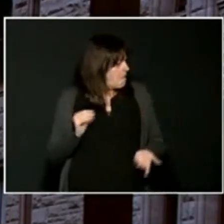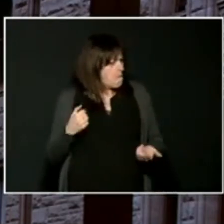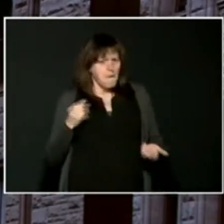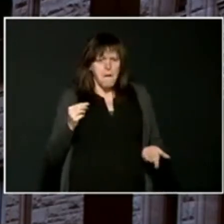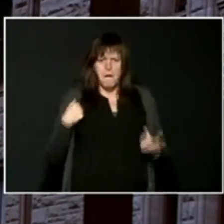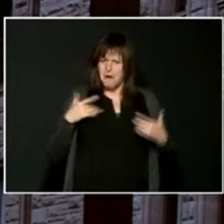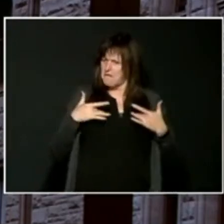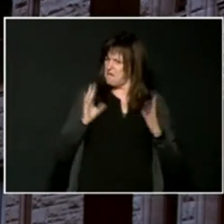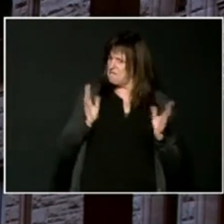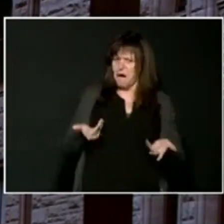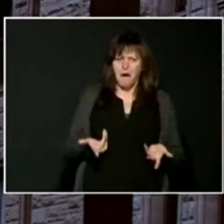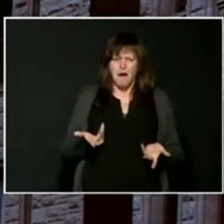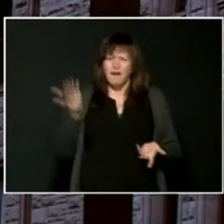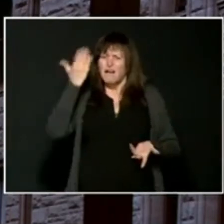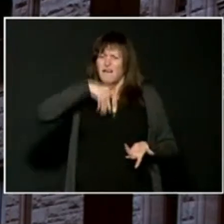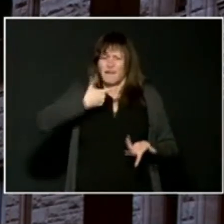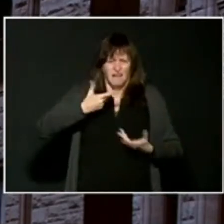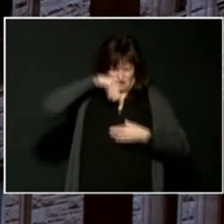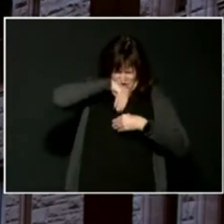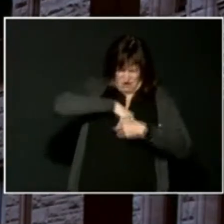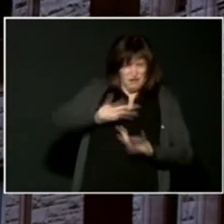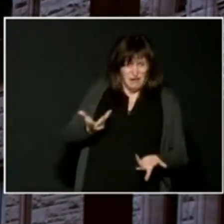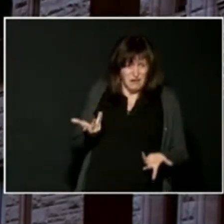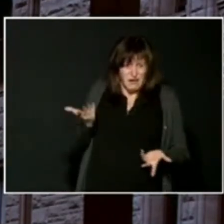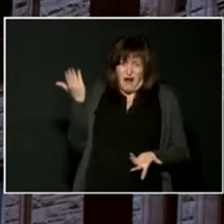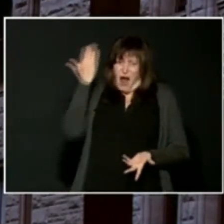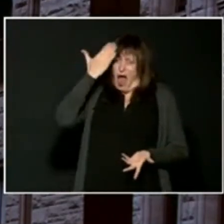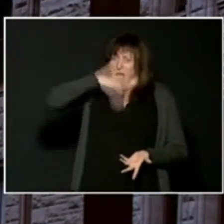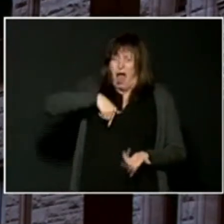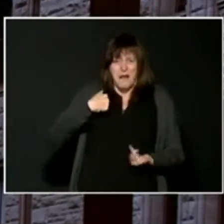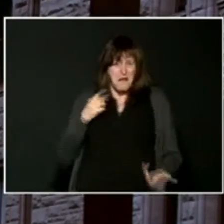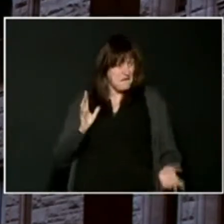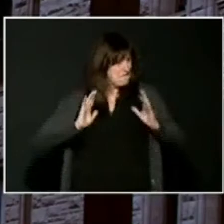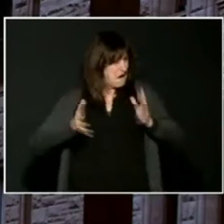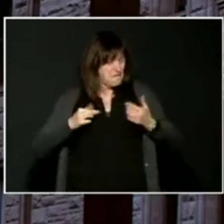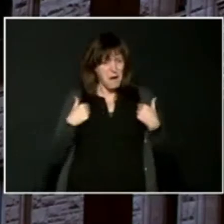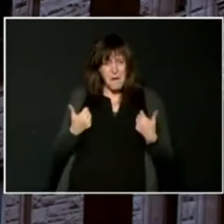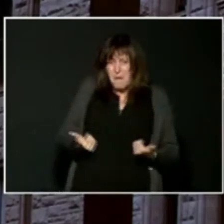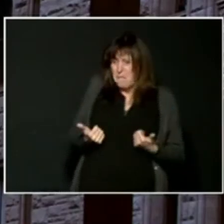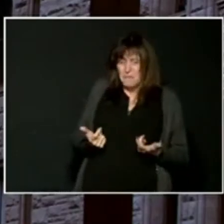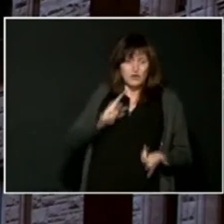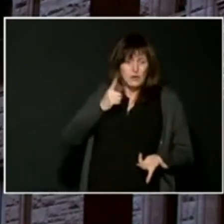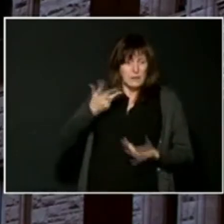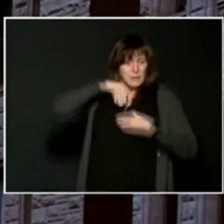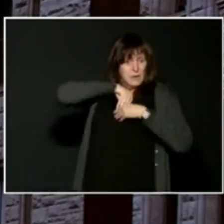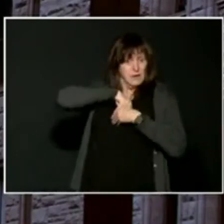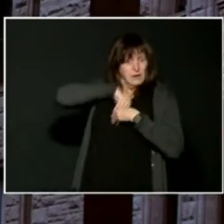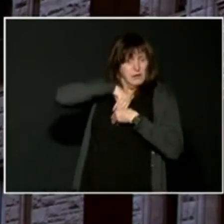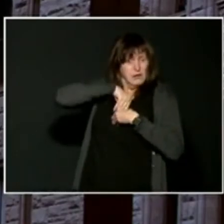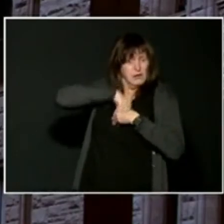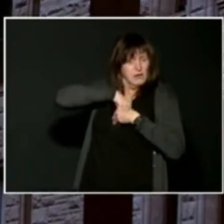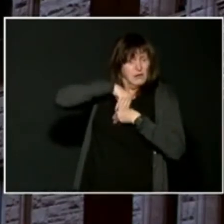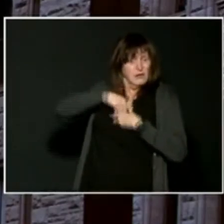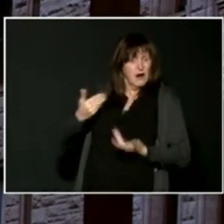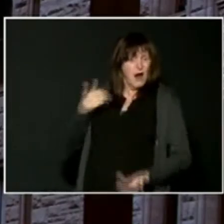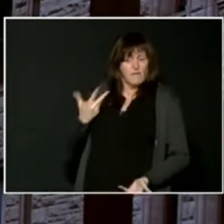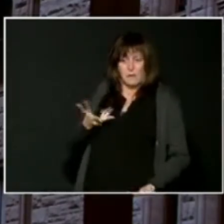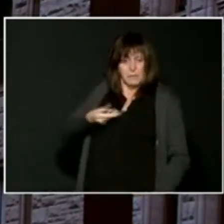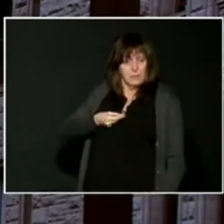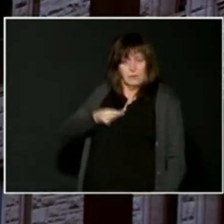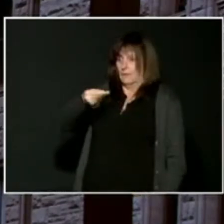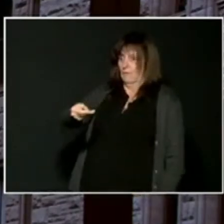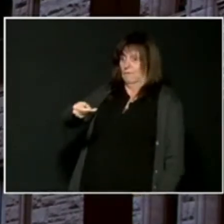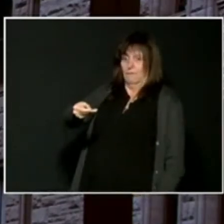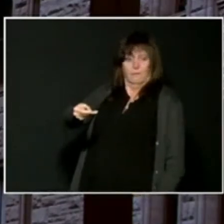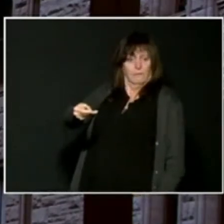tell just because of what the person says to you. So you have to maintain your personal precautions, except among the ones, your household, who